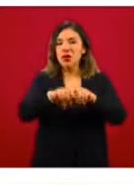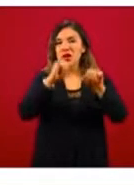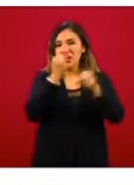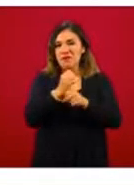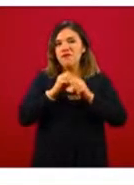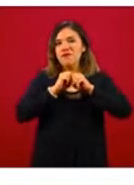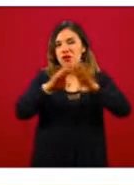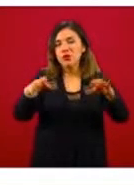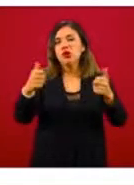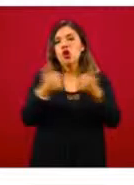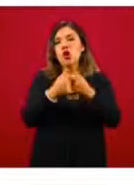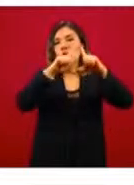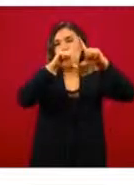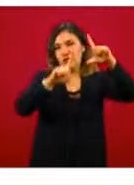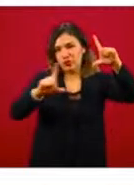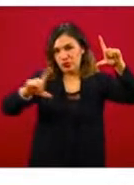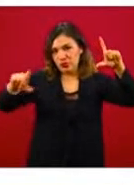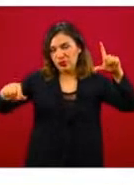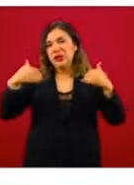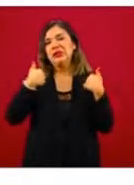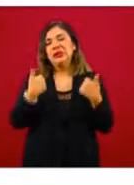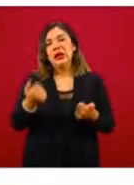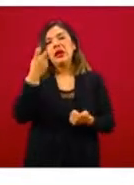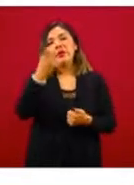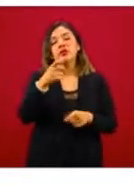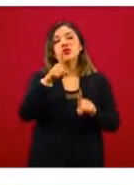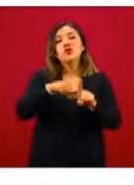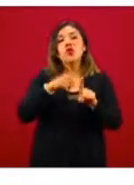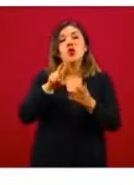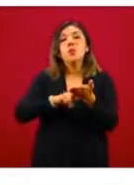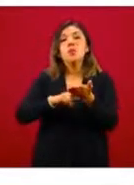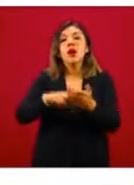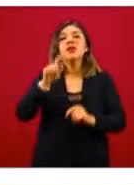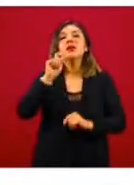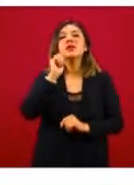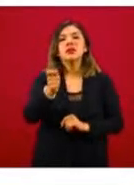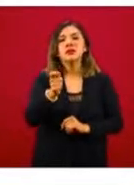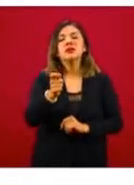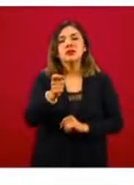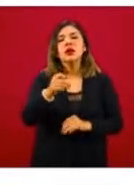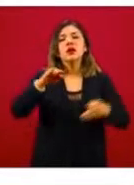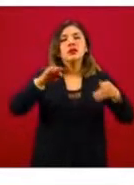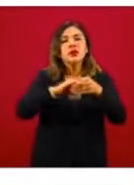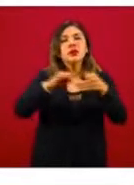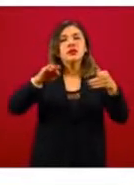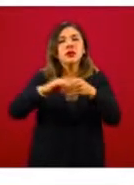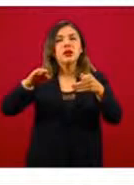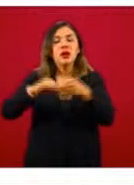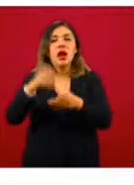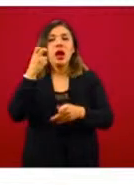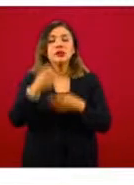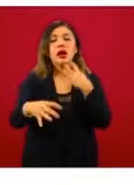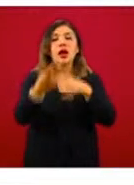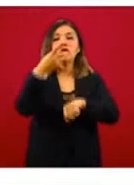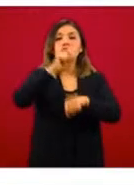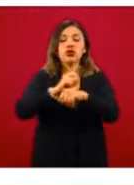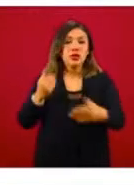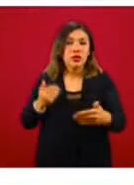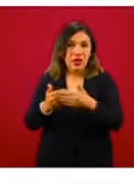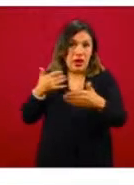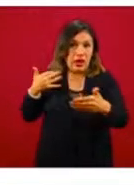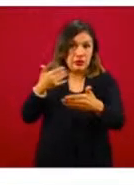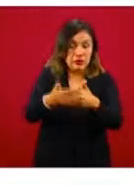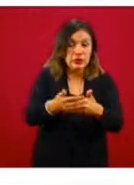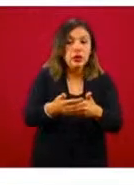This bar graph shows the same information, but with bars. We can see the cumulative incidence rate